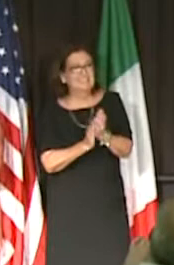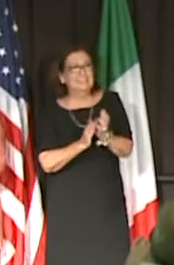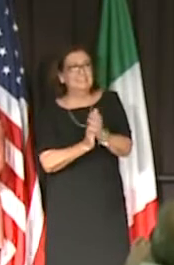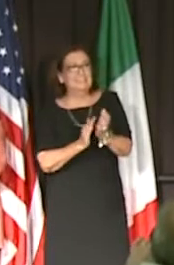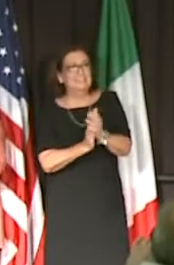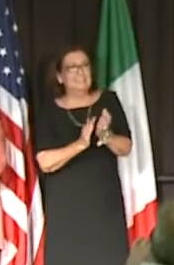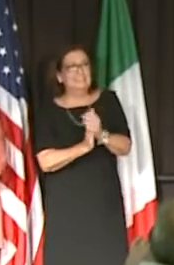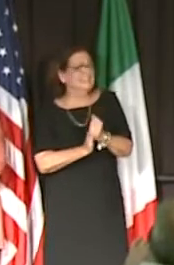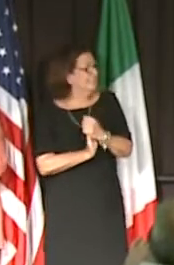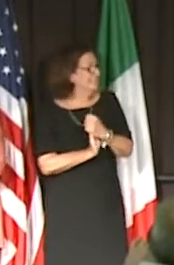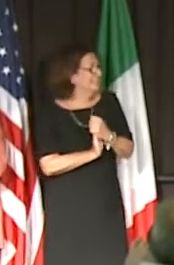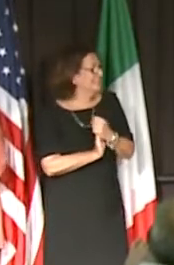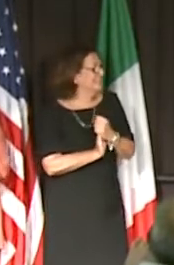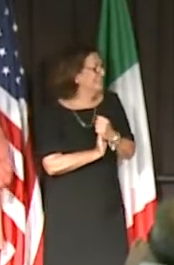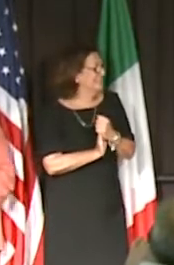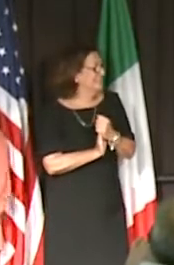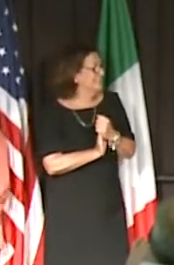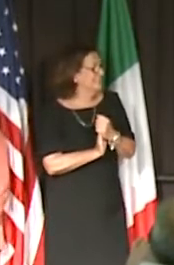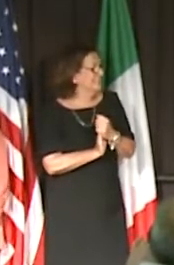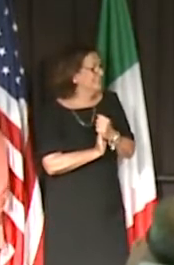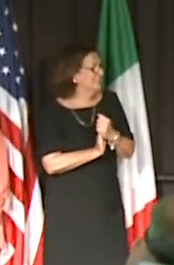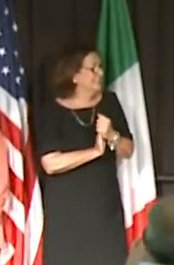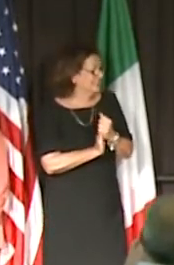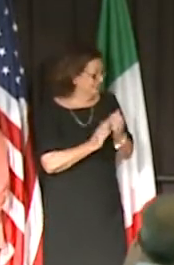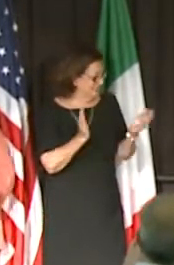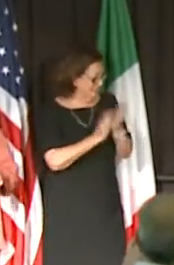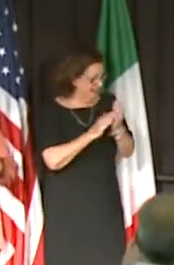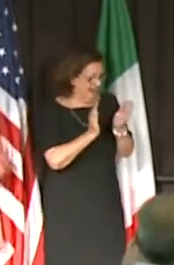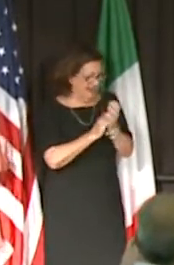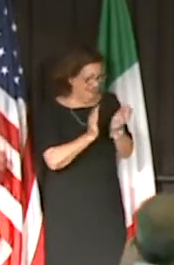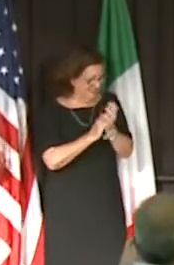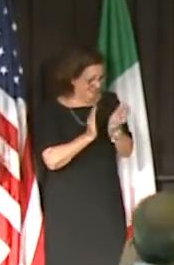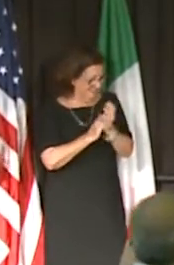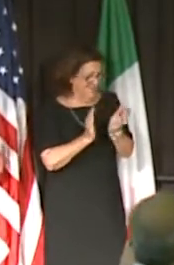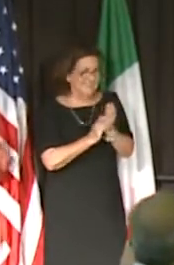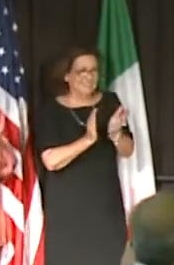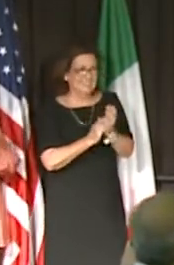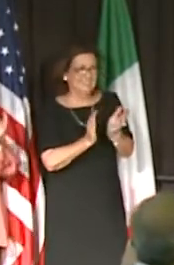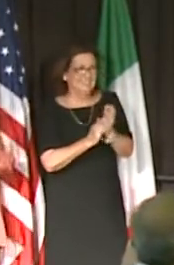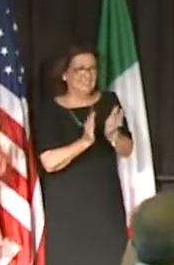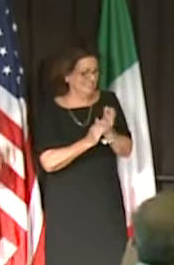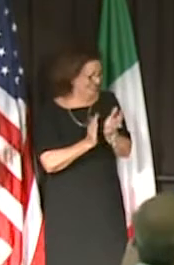Commissioner for the Mayor's Office for People with Disabilities, Victor Calisi.